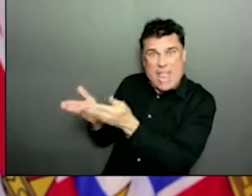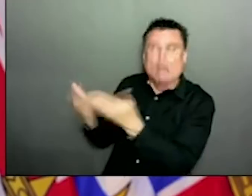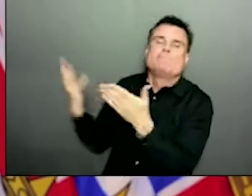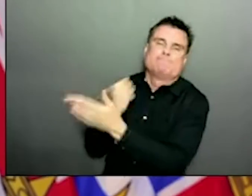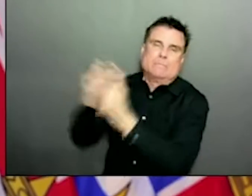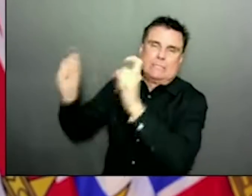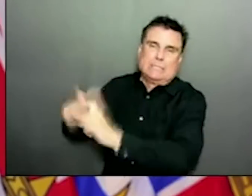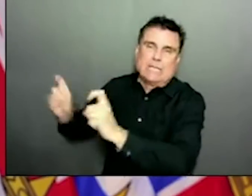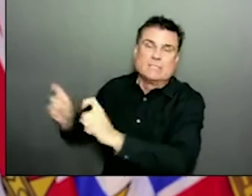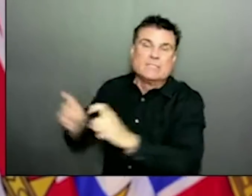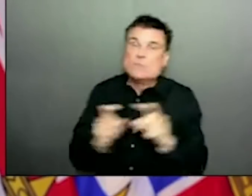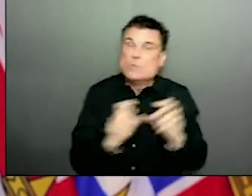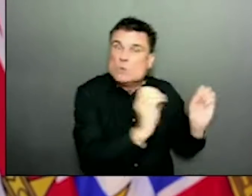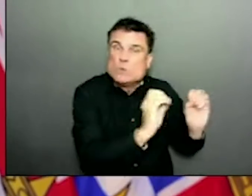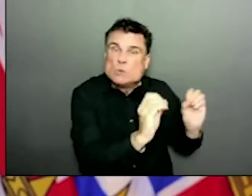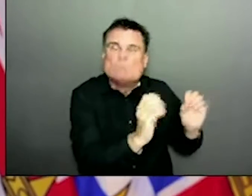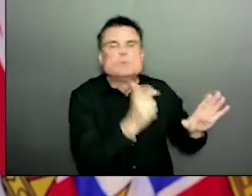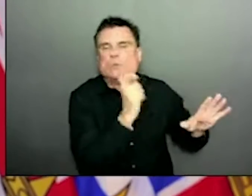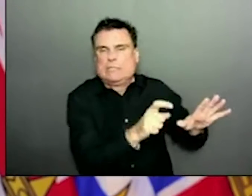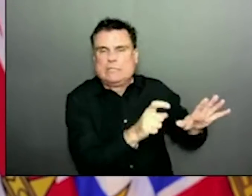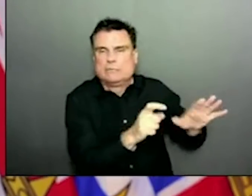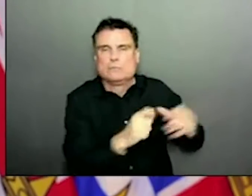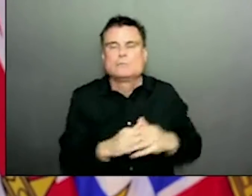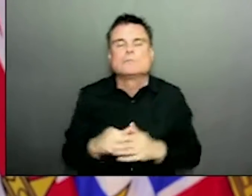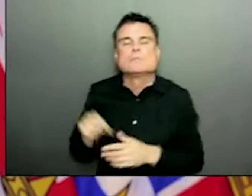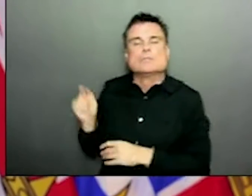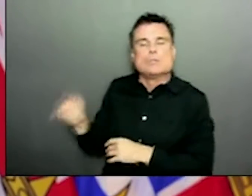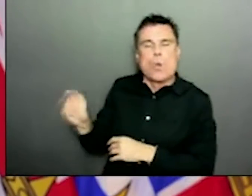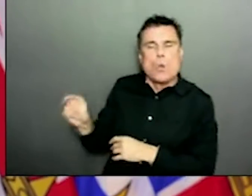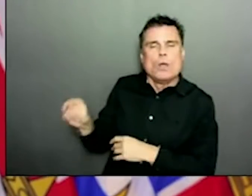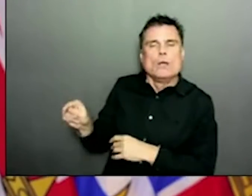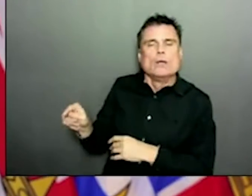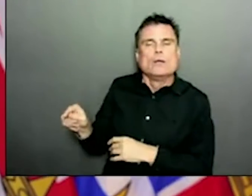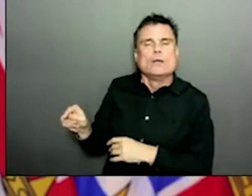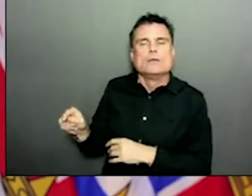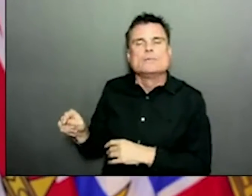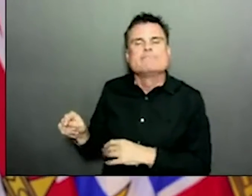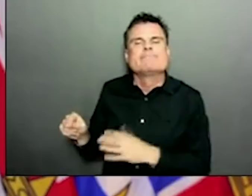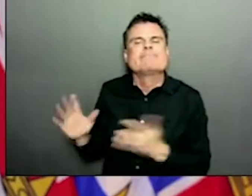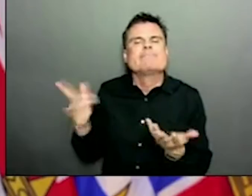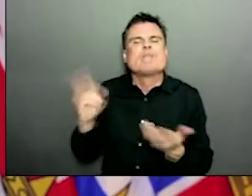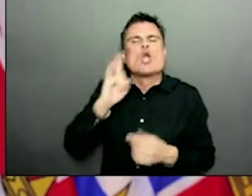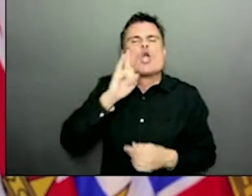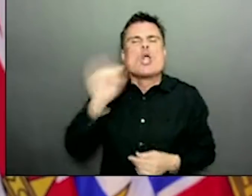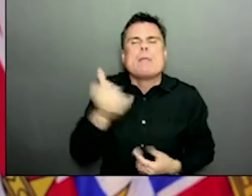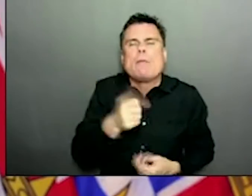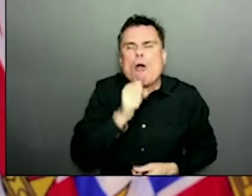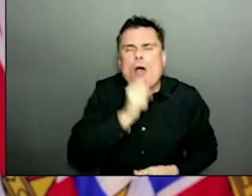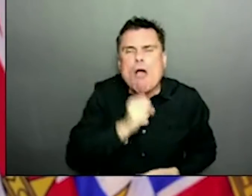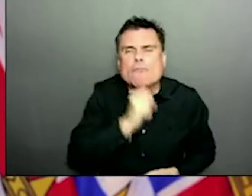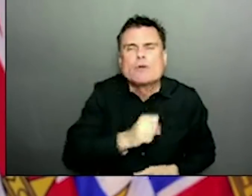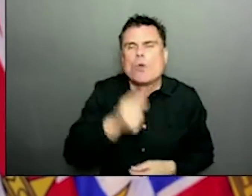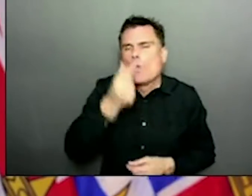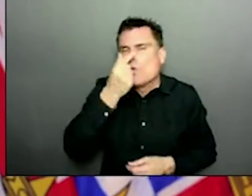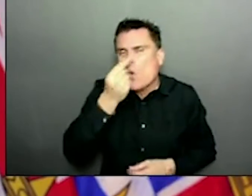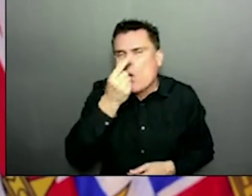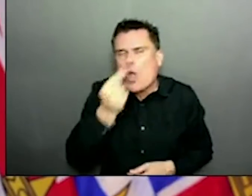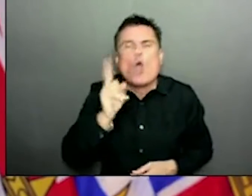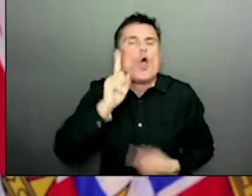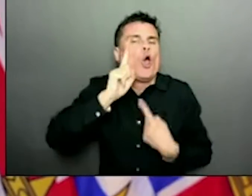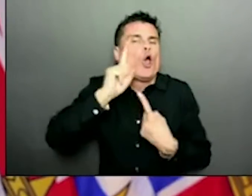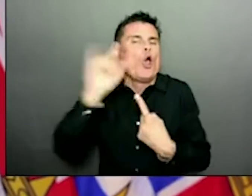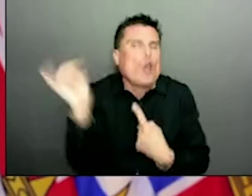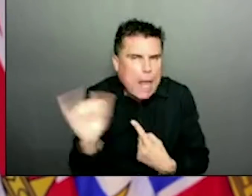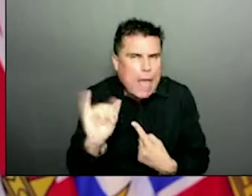other respiratory illnesses that we see this time of year, influenza for one, but other colds and